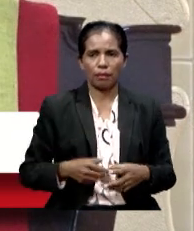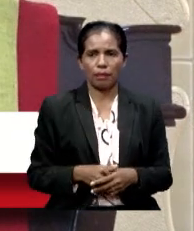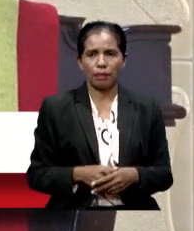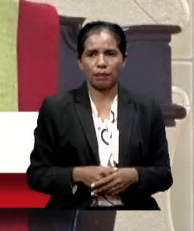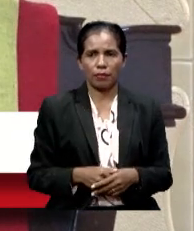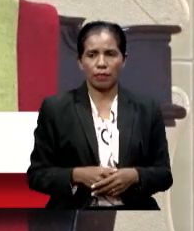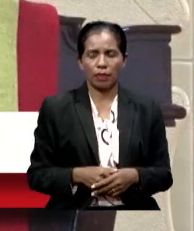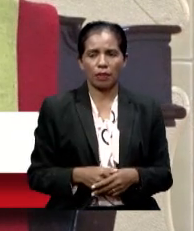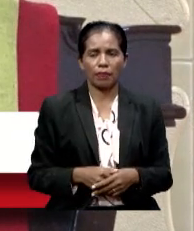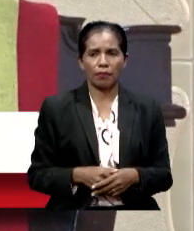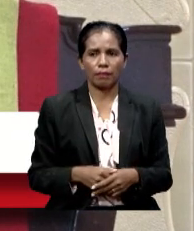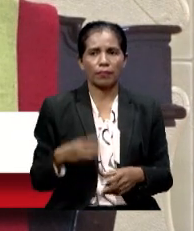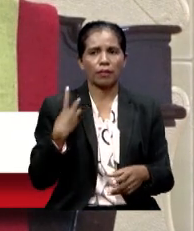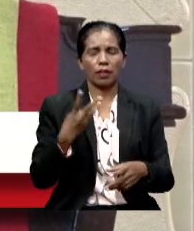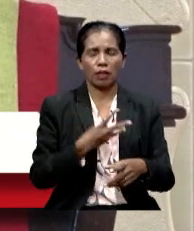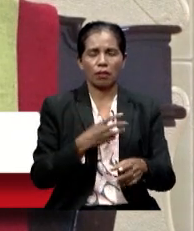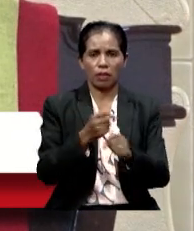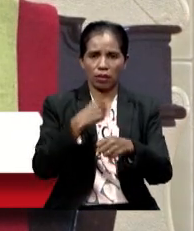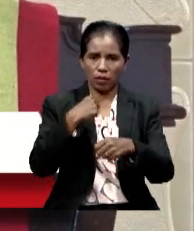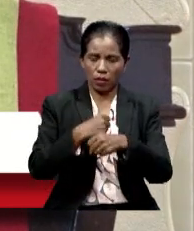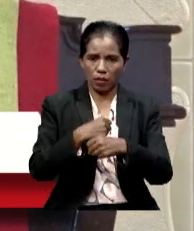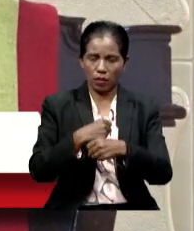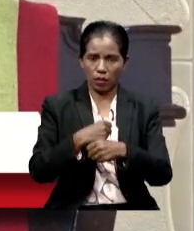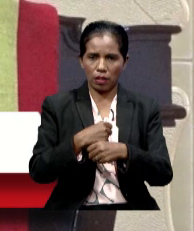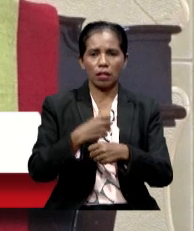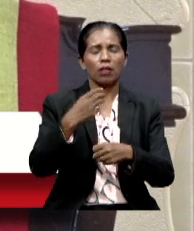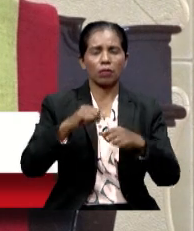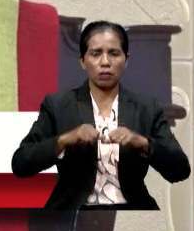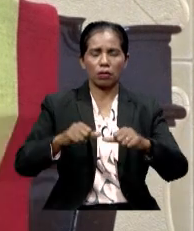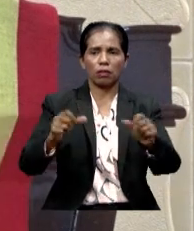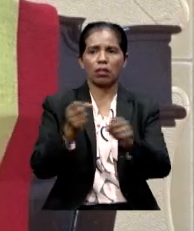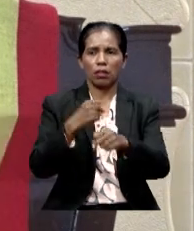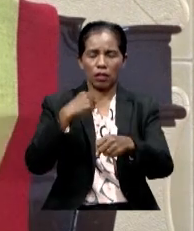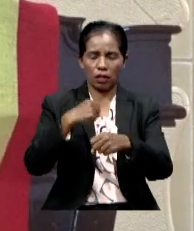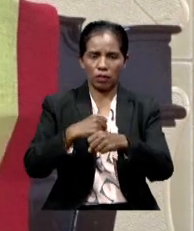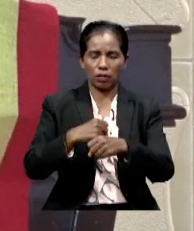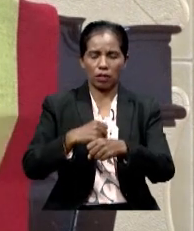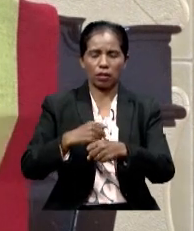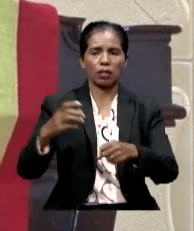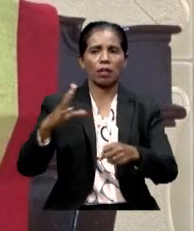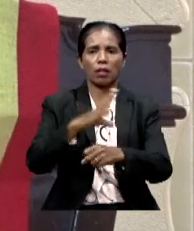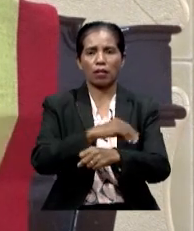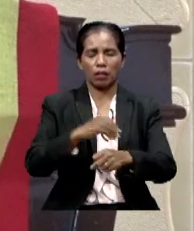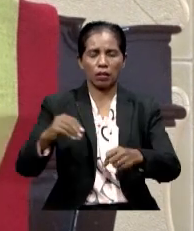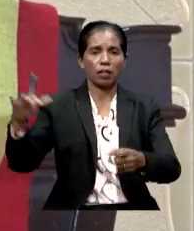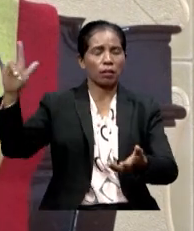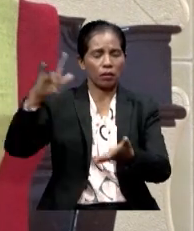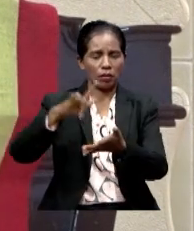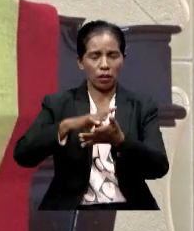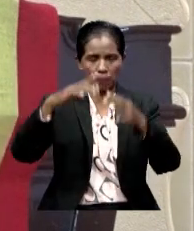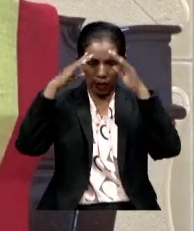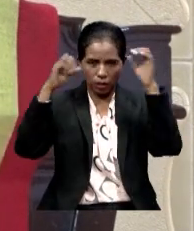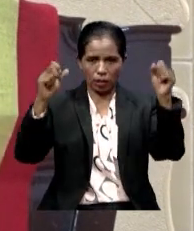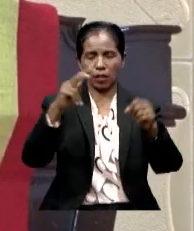were immensely proud to be able to contribute in building the Presidente Nicolau Lobato International